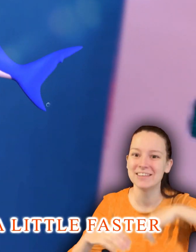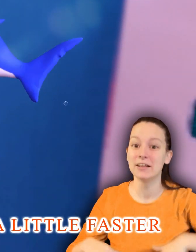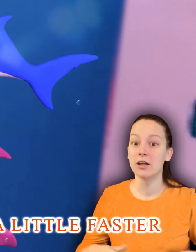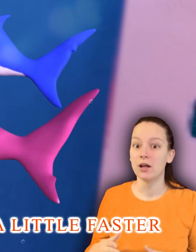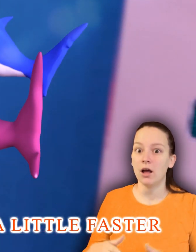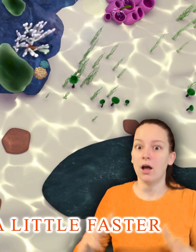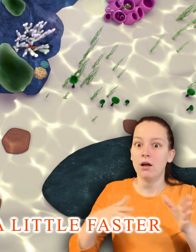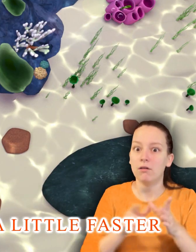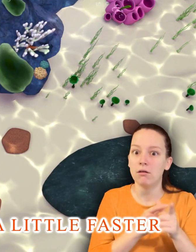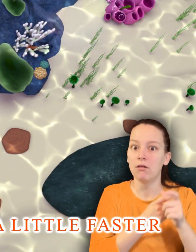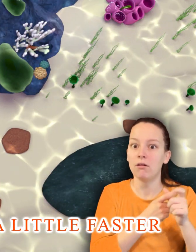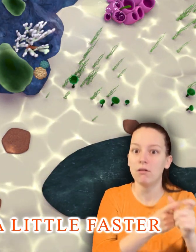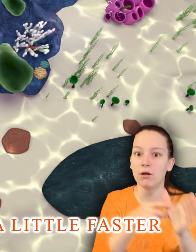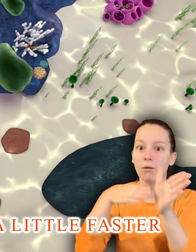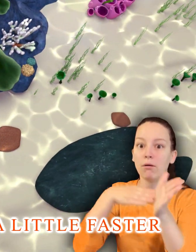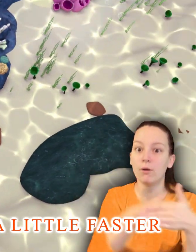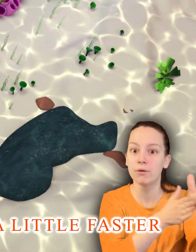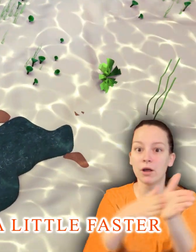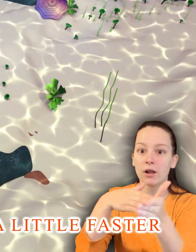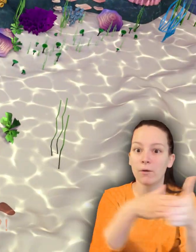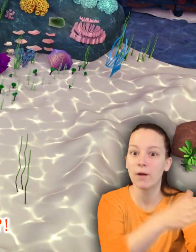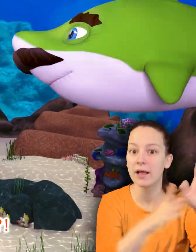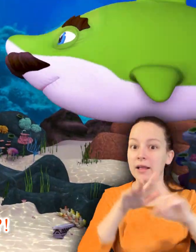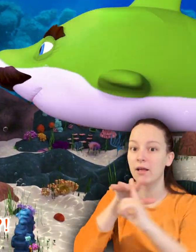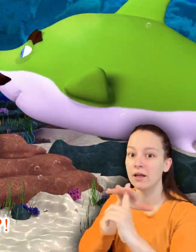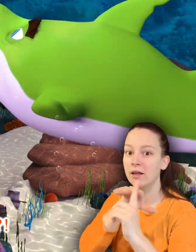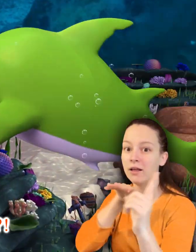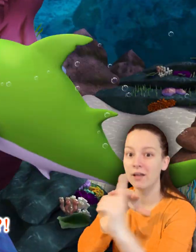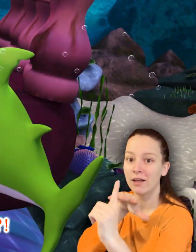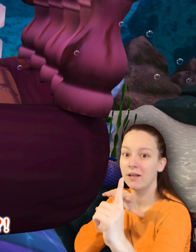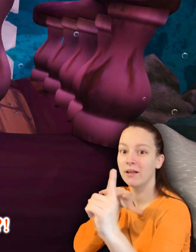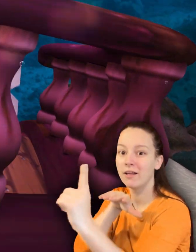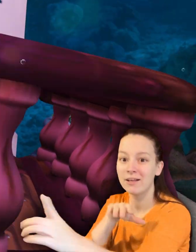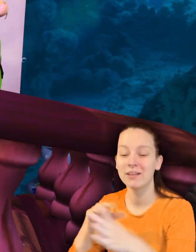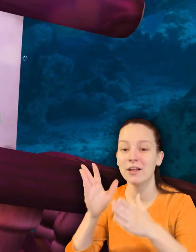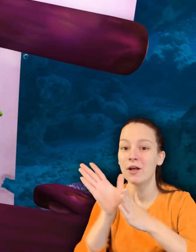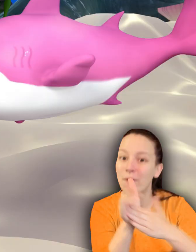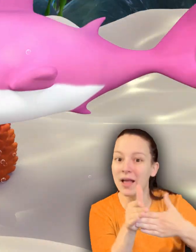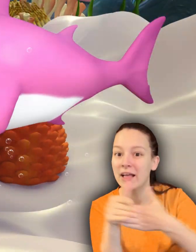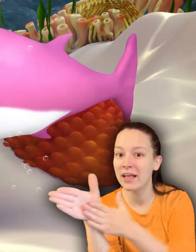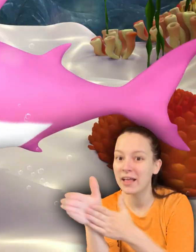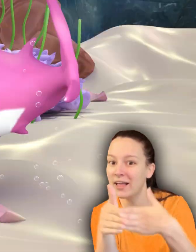this time we're gonna go a little faster are you ready